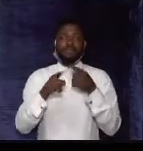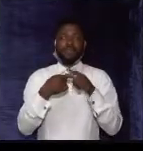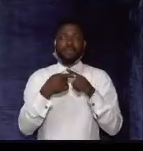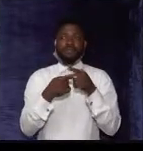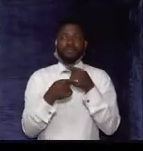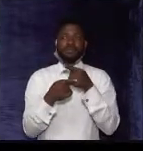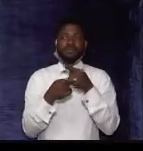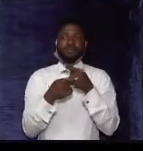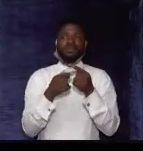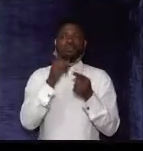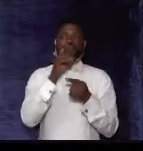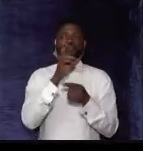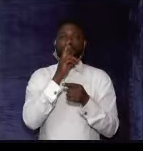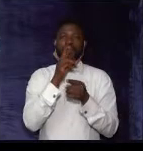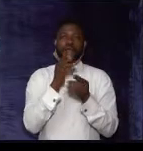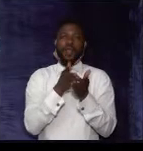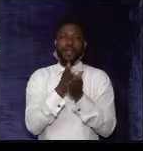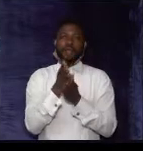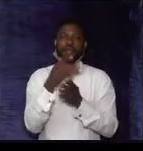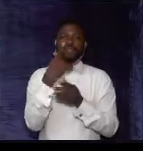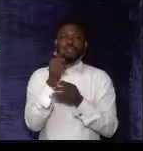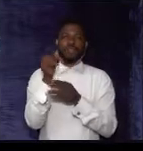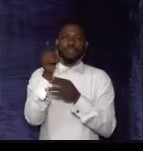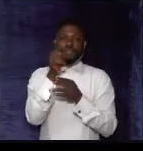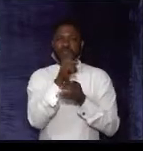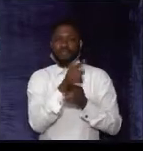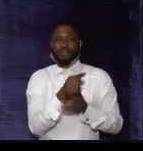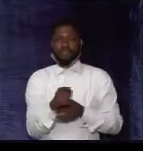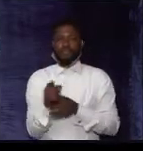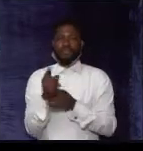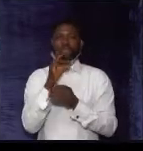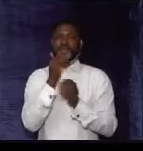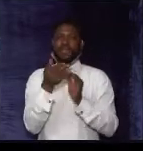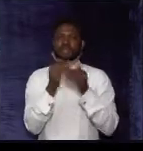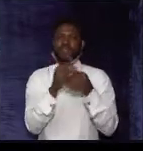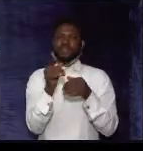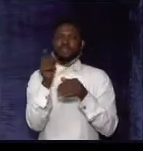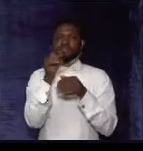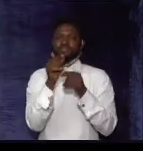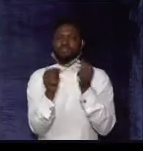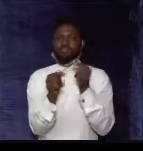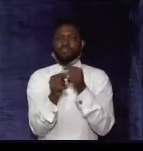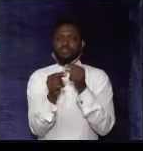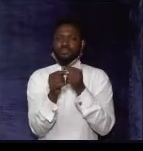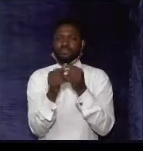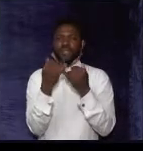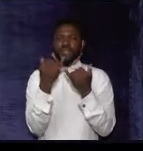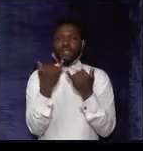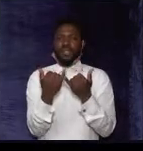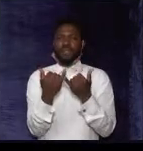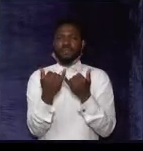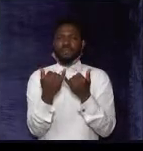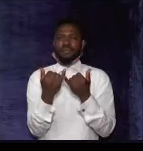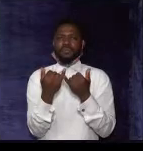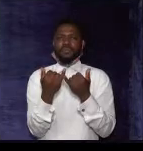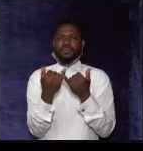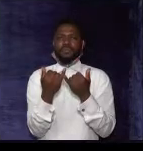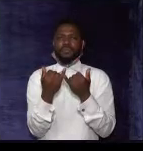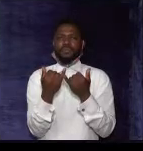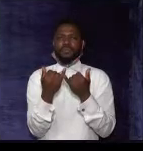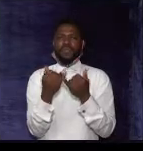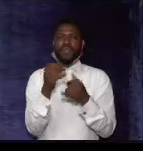friend, then you're correct, because the U is now facing sideways, from like a C.